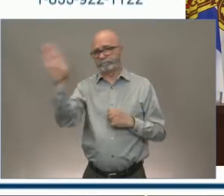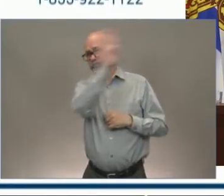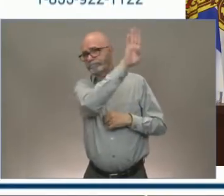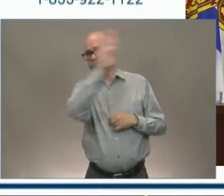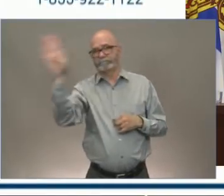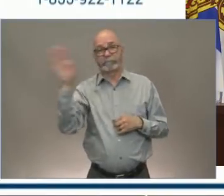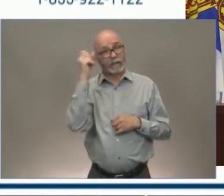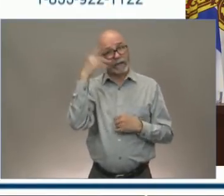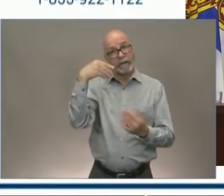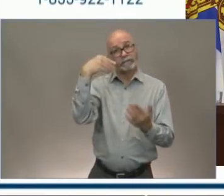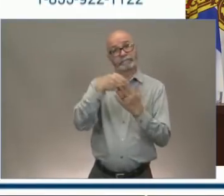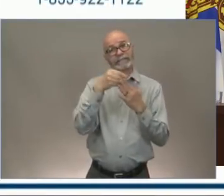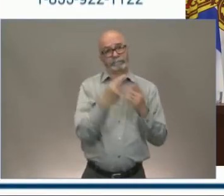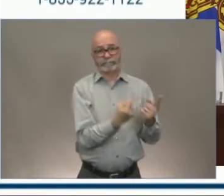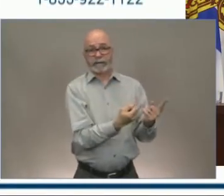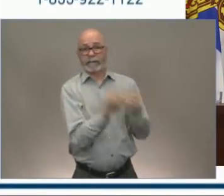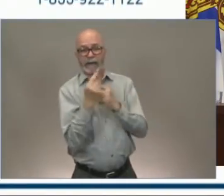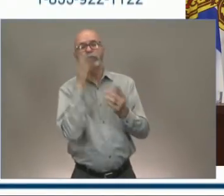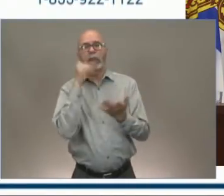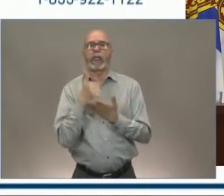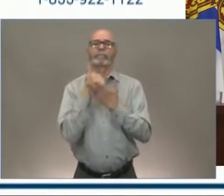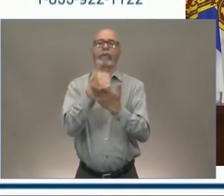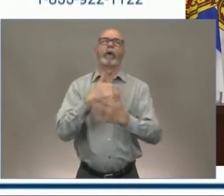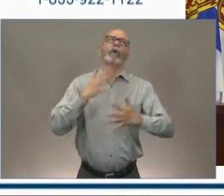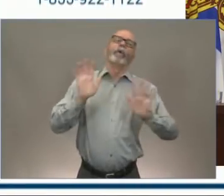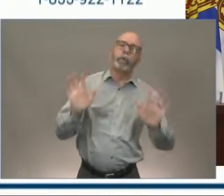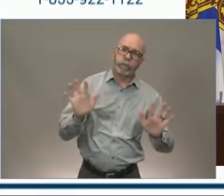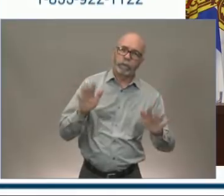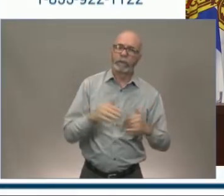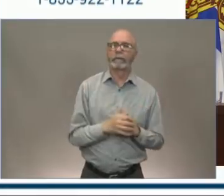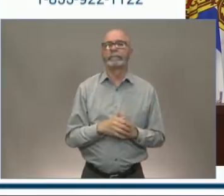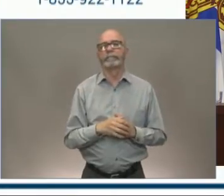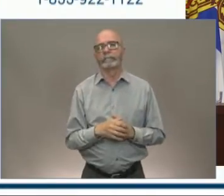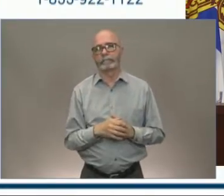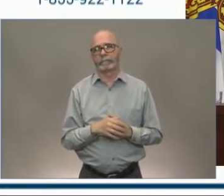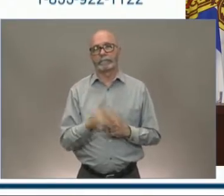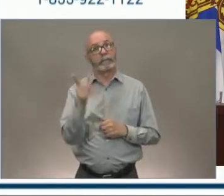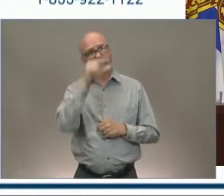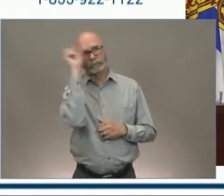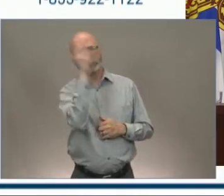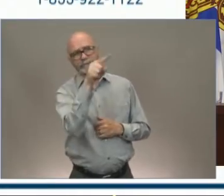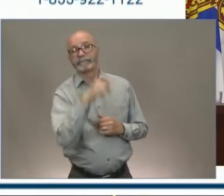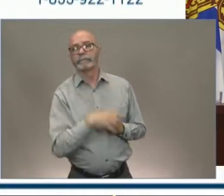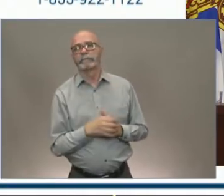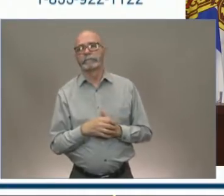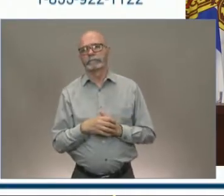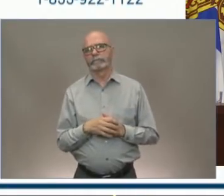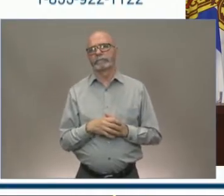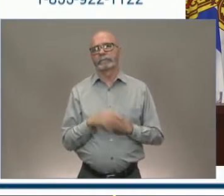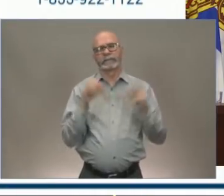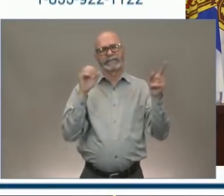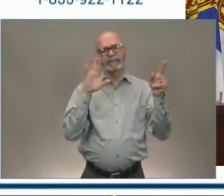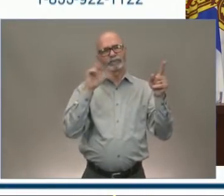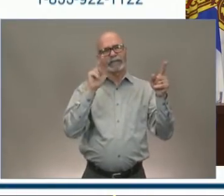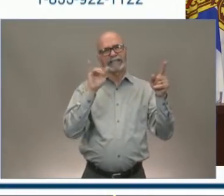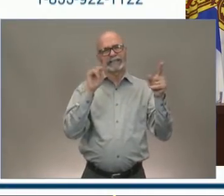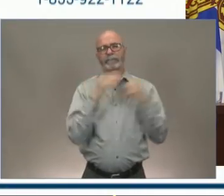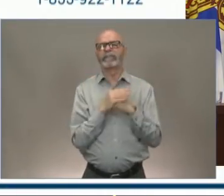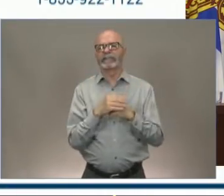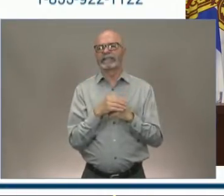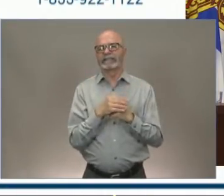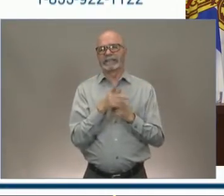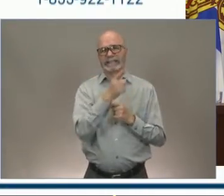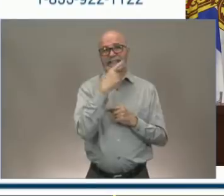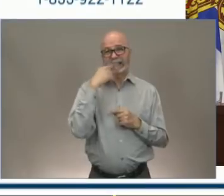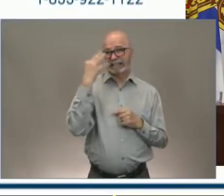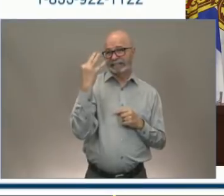you. And also, Premier, on Friday, there was discussion about the thought of having some sort of